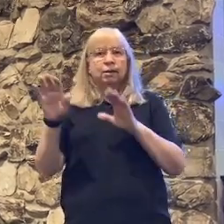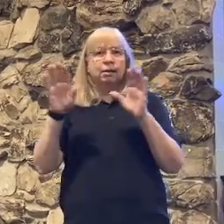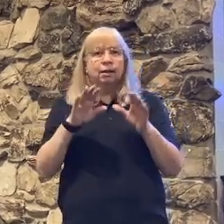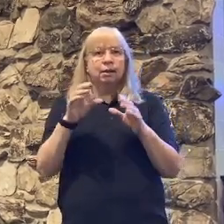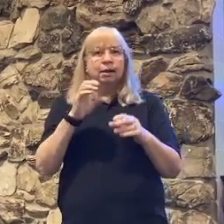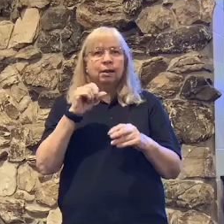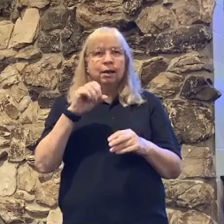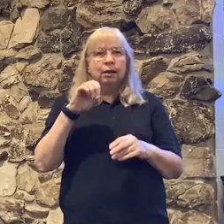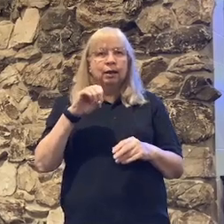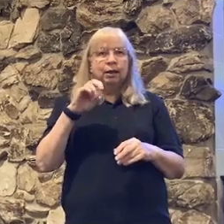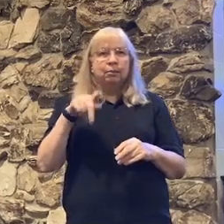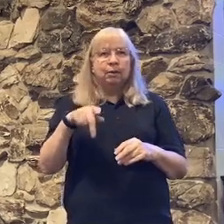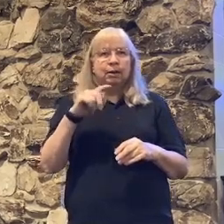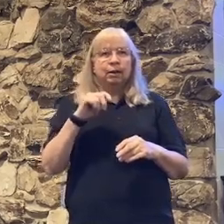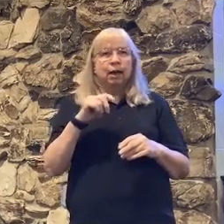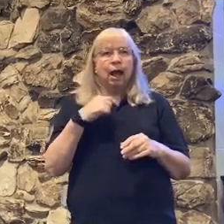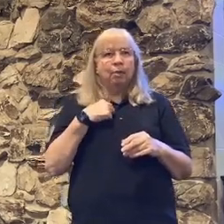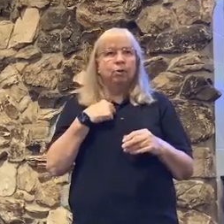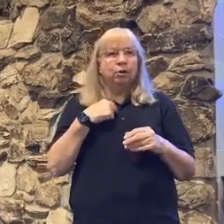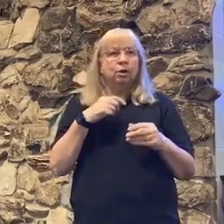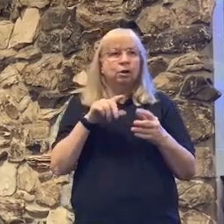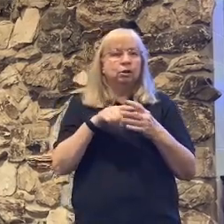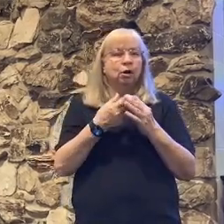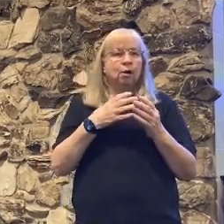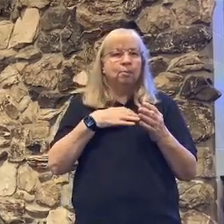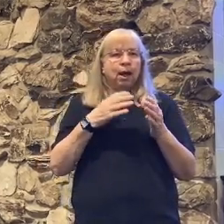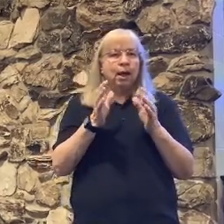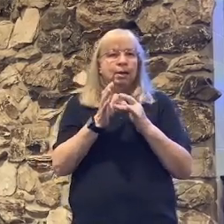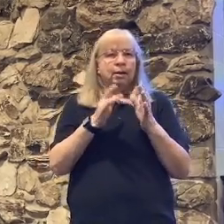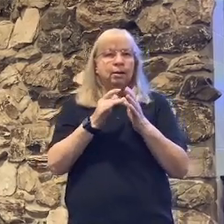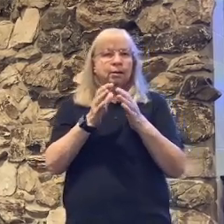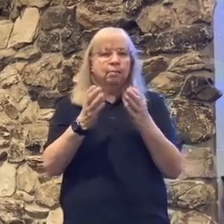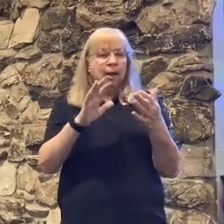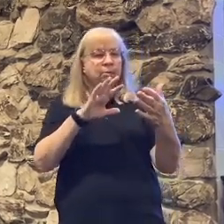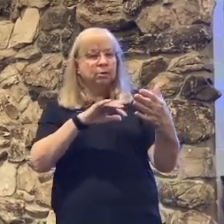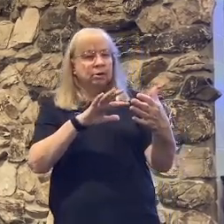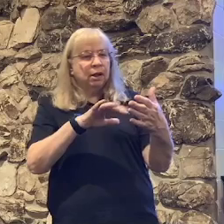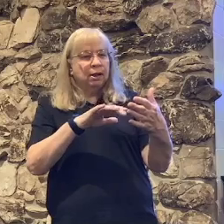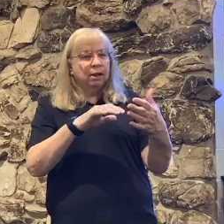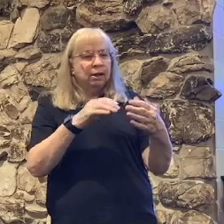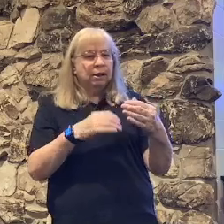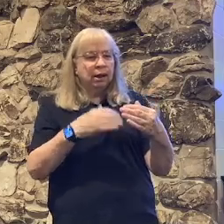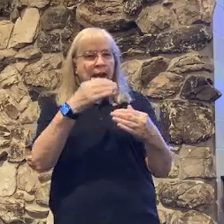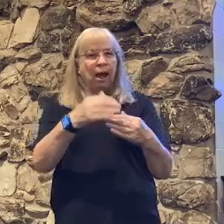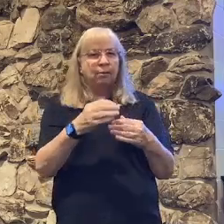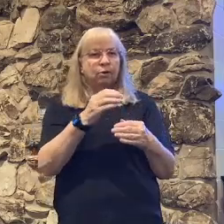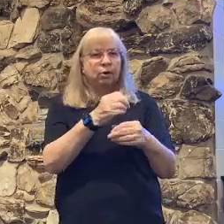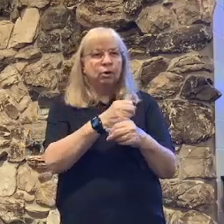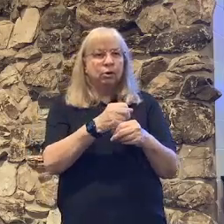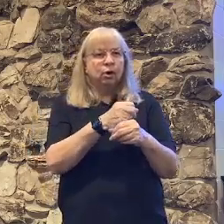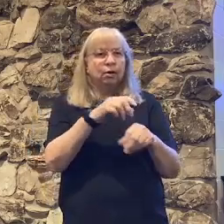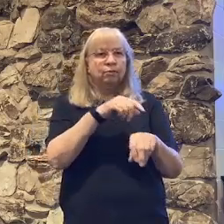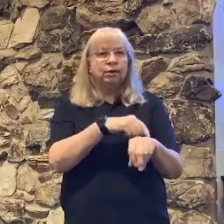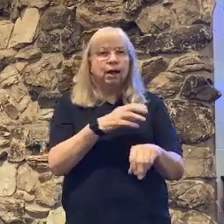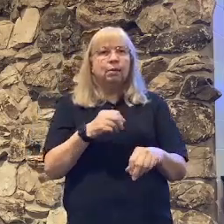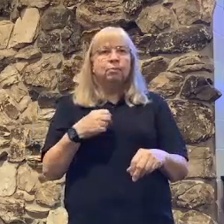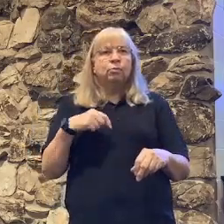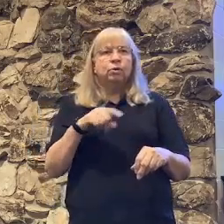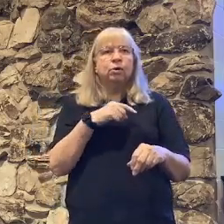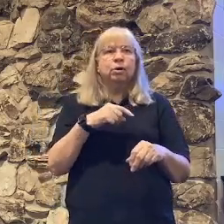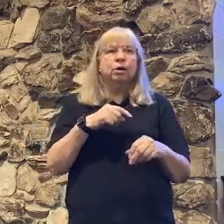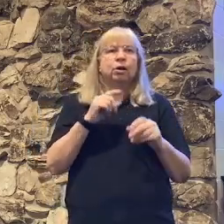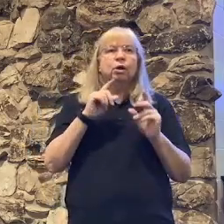study class again after coffee time. So we're going to delve into the scriptures, the sermon, every